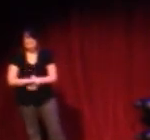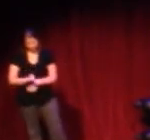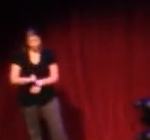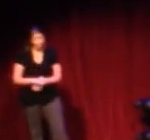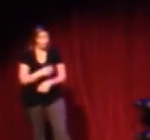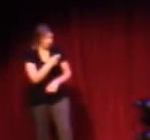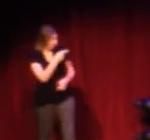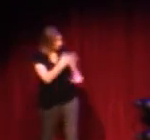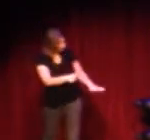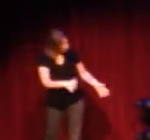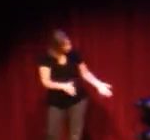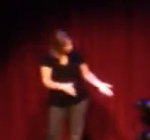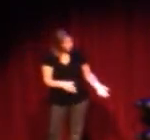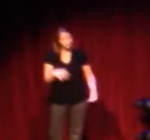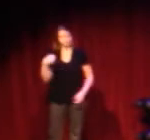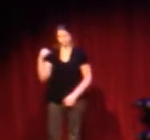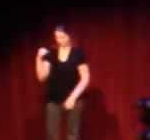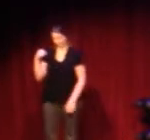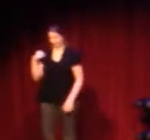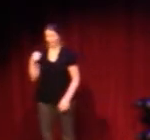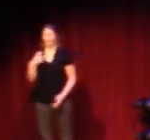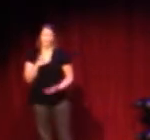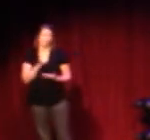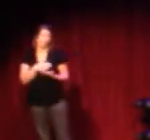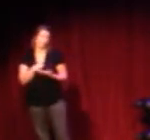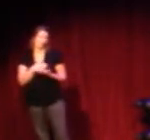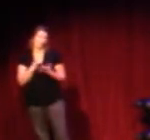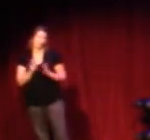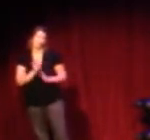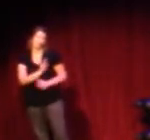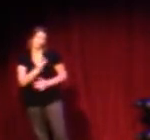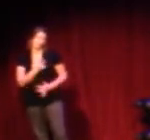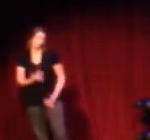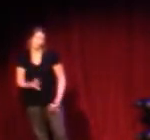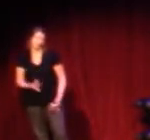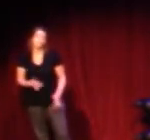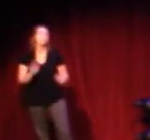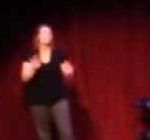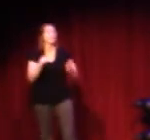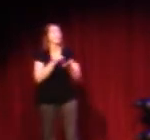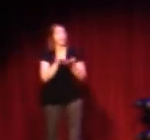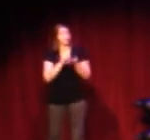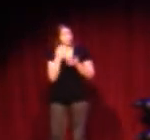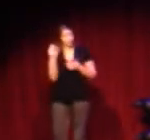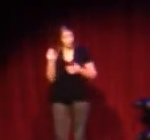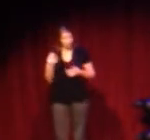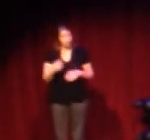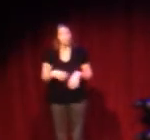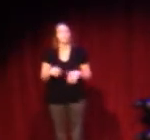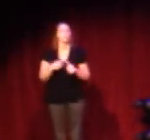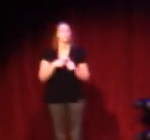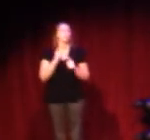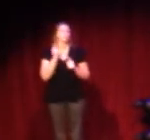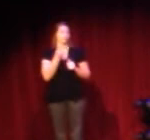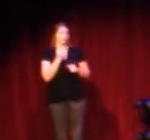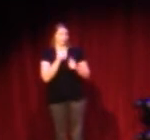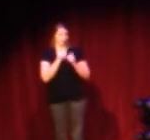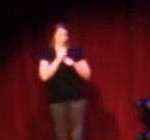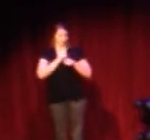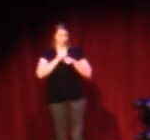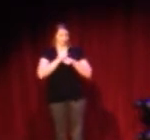You two done? Yep. Musicians. Alright, so all you're gonna do is count before we do that, but we're gonna give you a little trial run, Jackson.